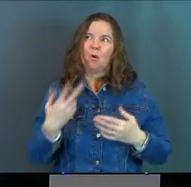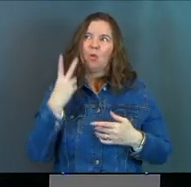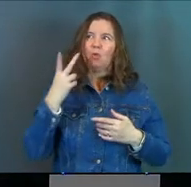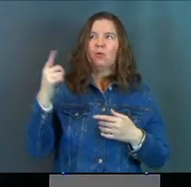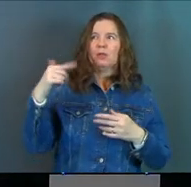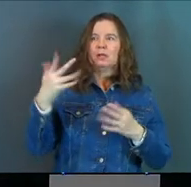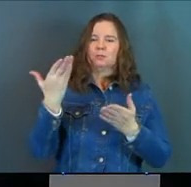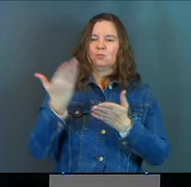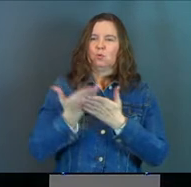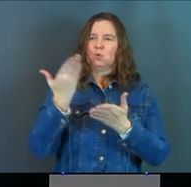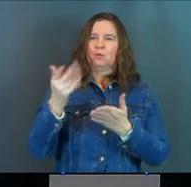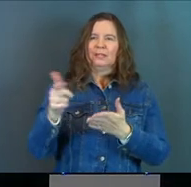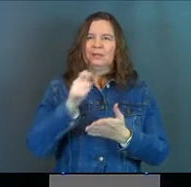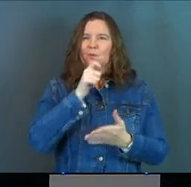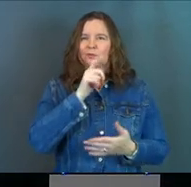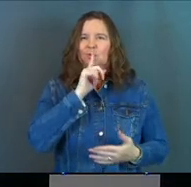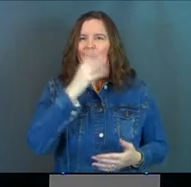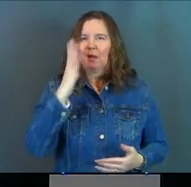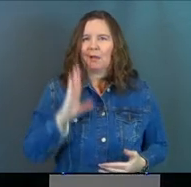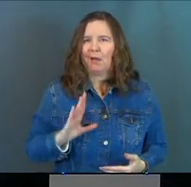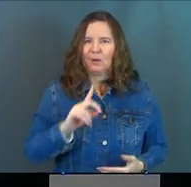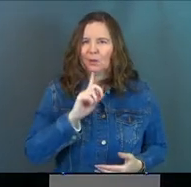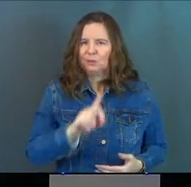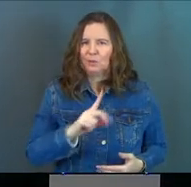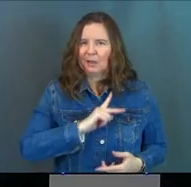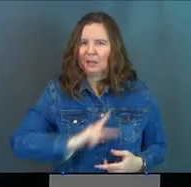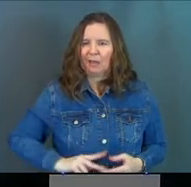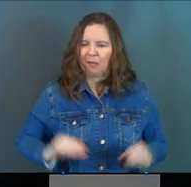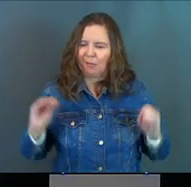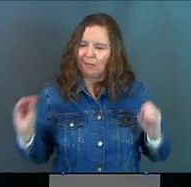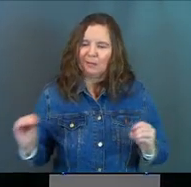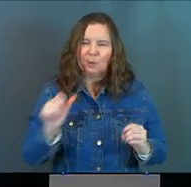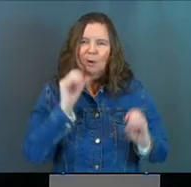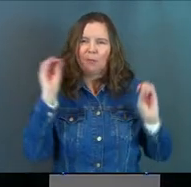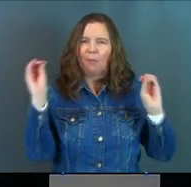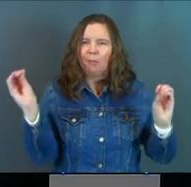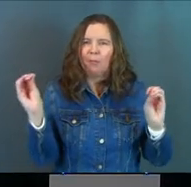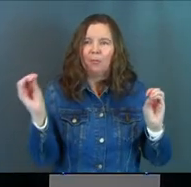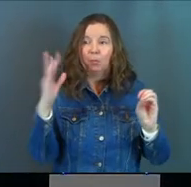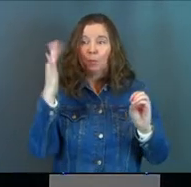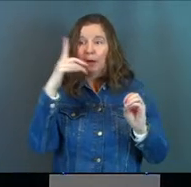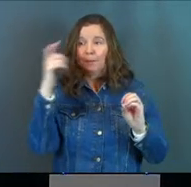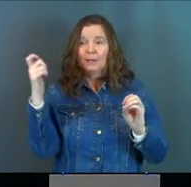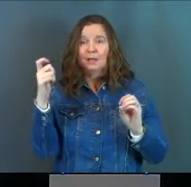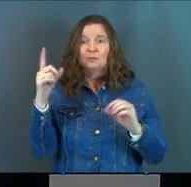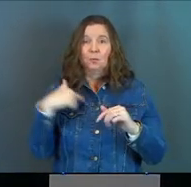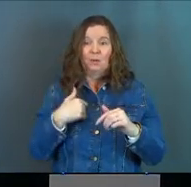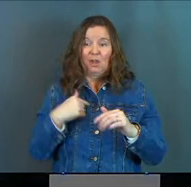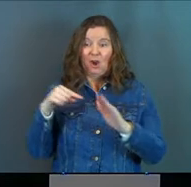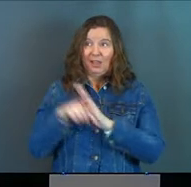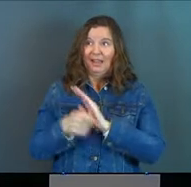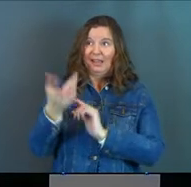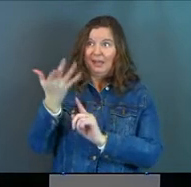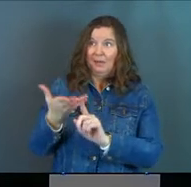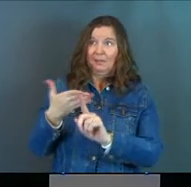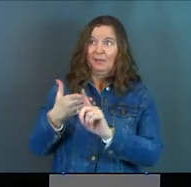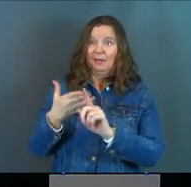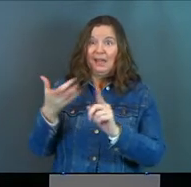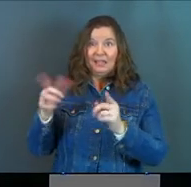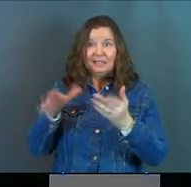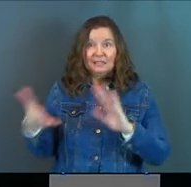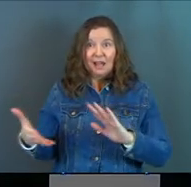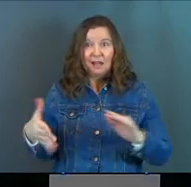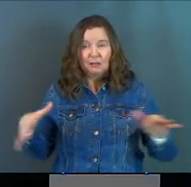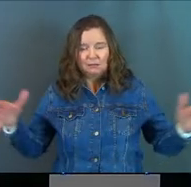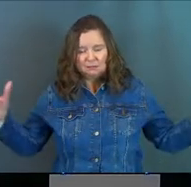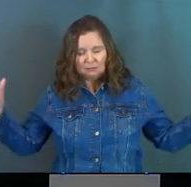look, this proves he wasn't really God. He wasn't really king. He wasn't really anybody. Because look, we're killing him. And you think you're